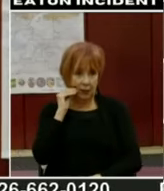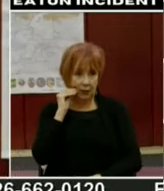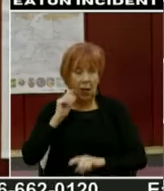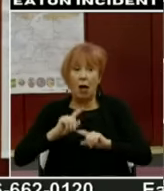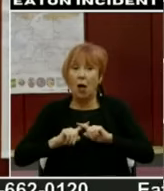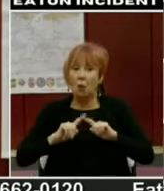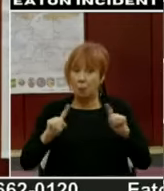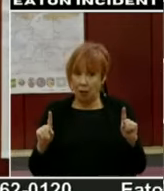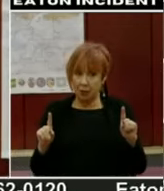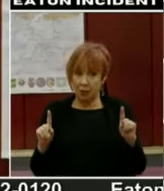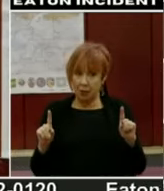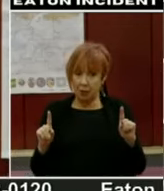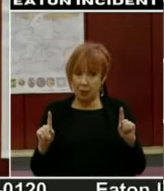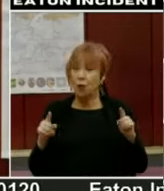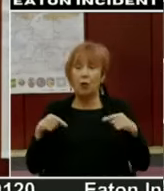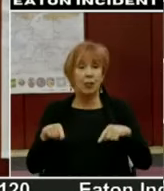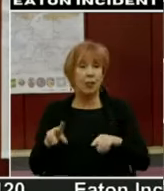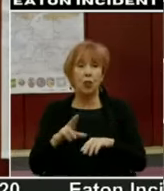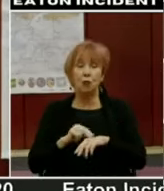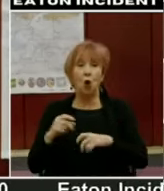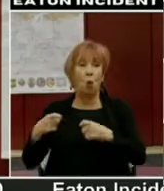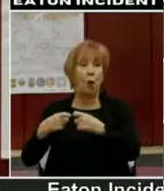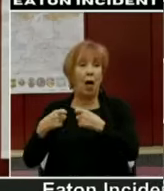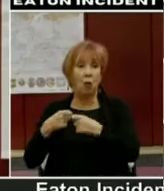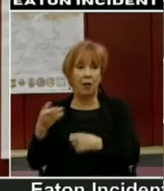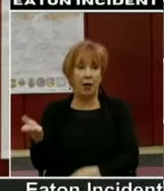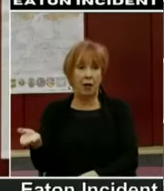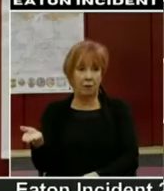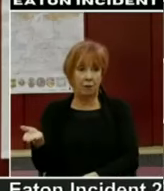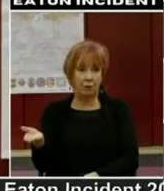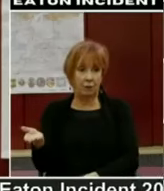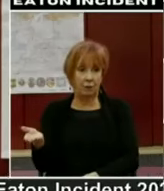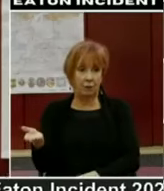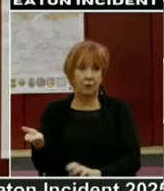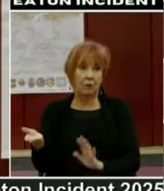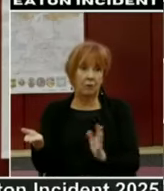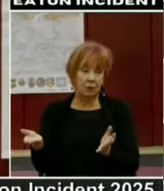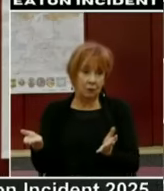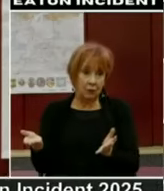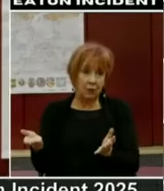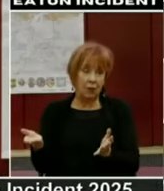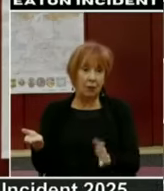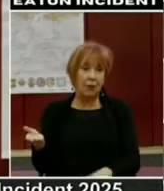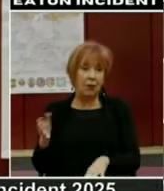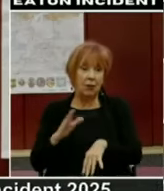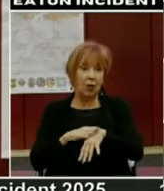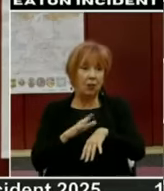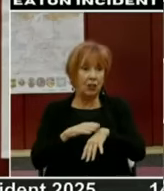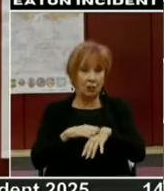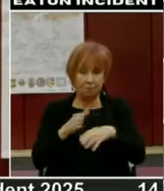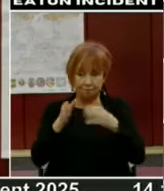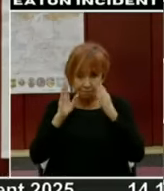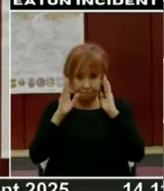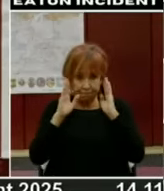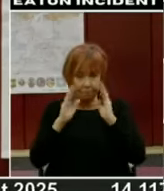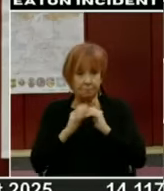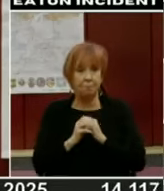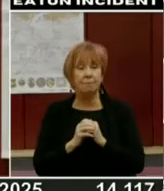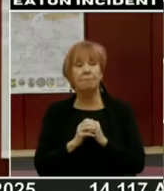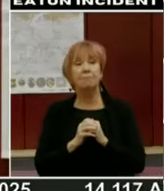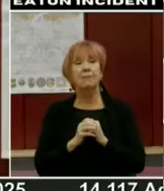However, there's still no power in some of those areas. So just be aware,